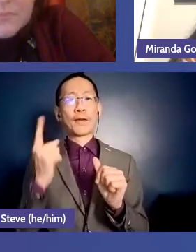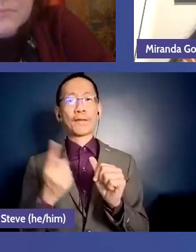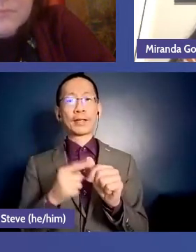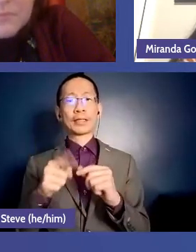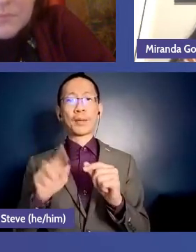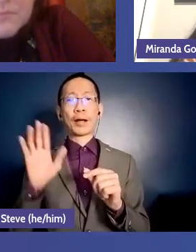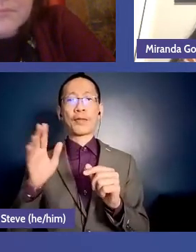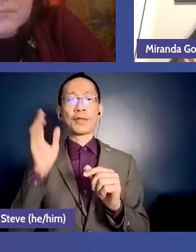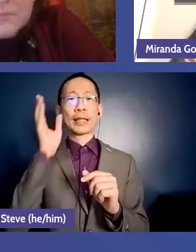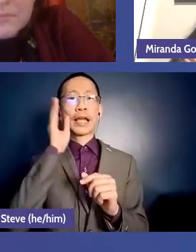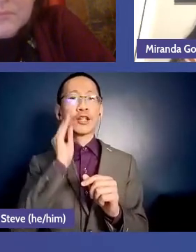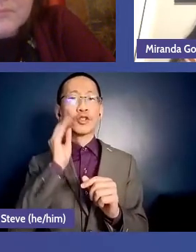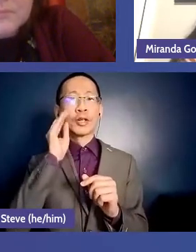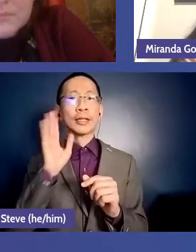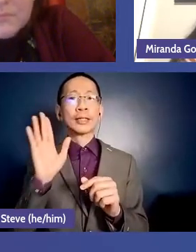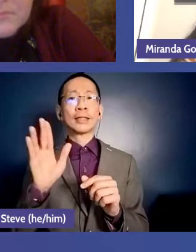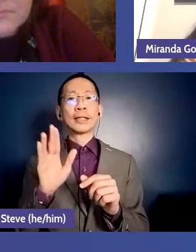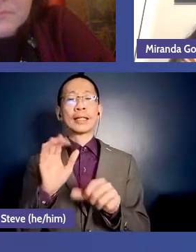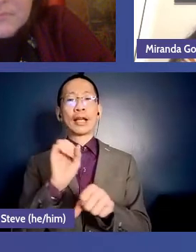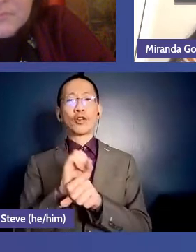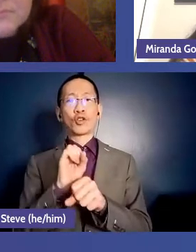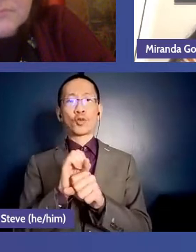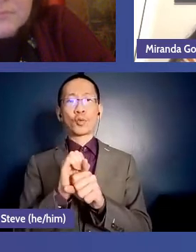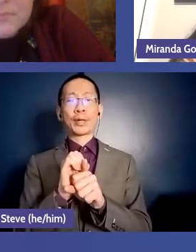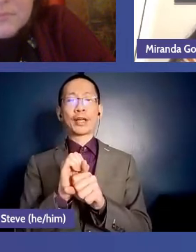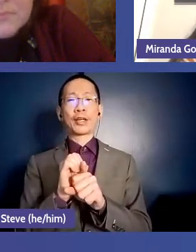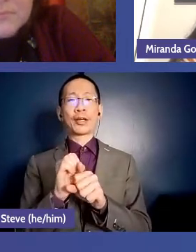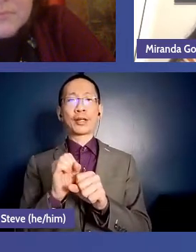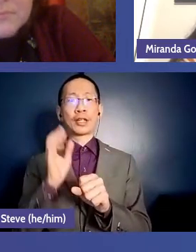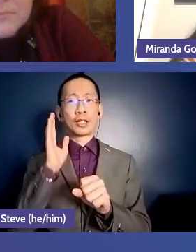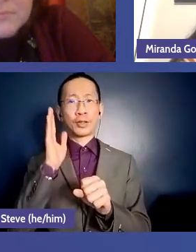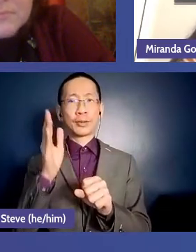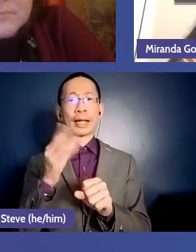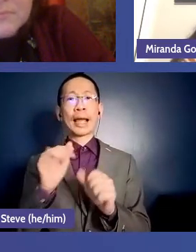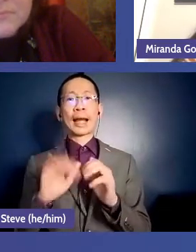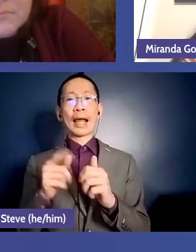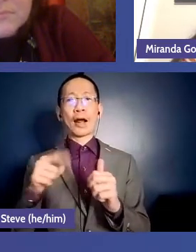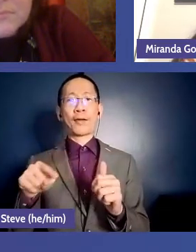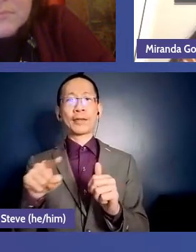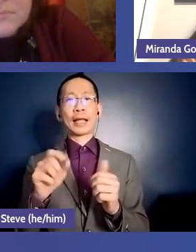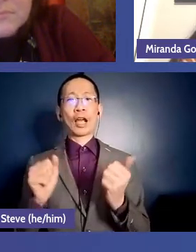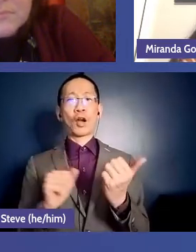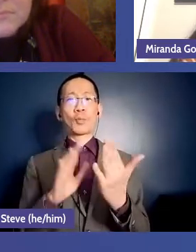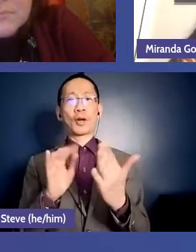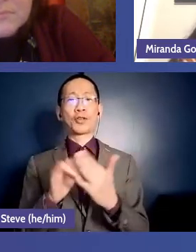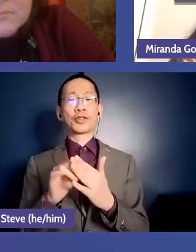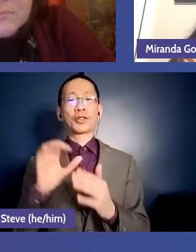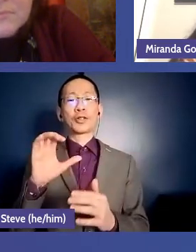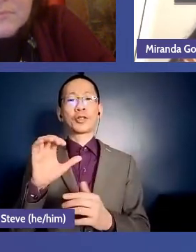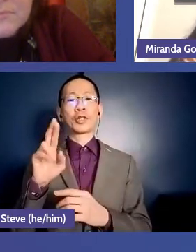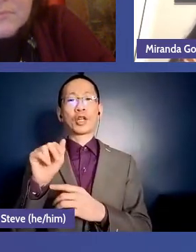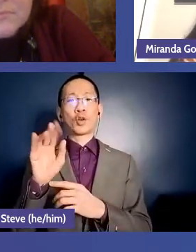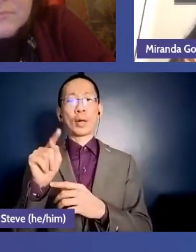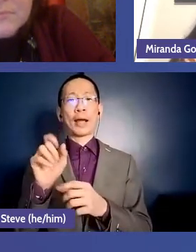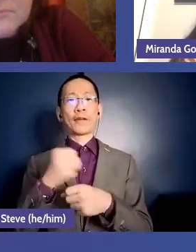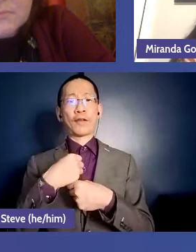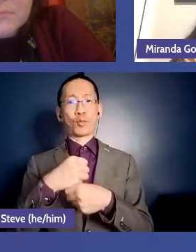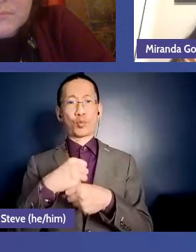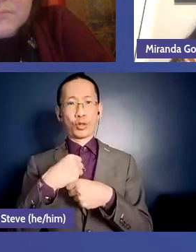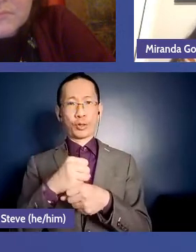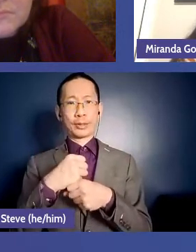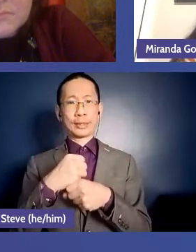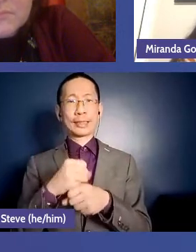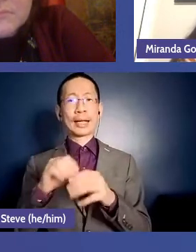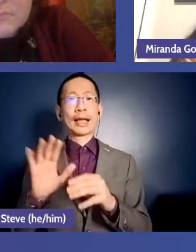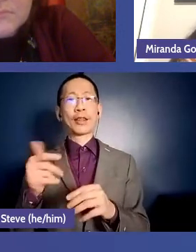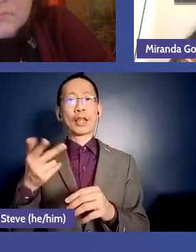their journeys and their career trajectories and how they approach the craft of producing in